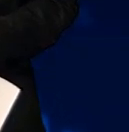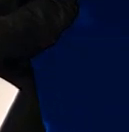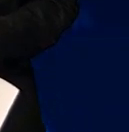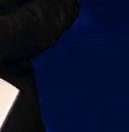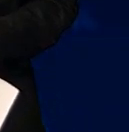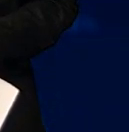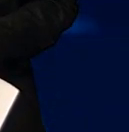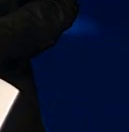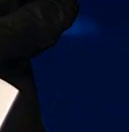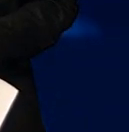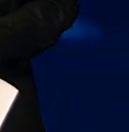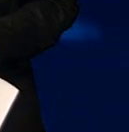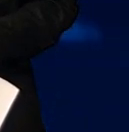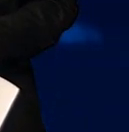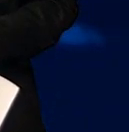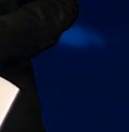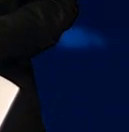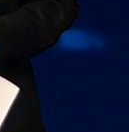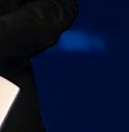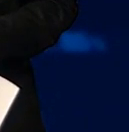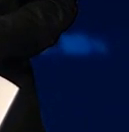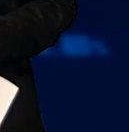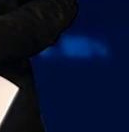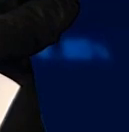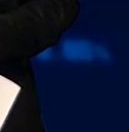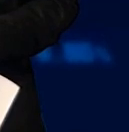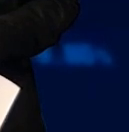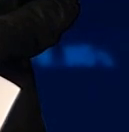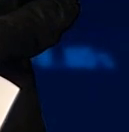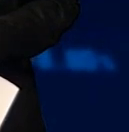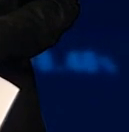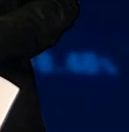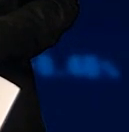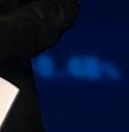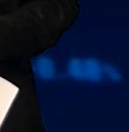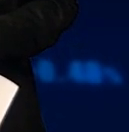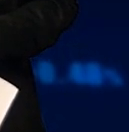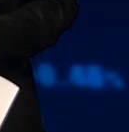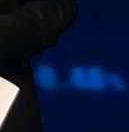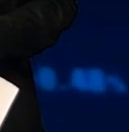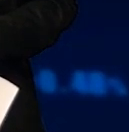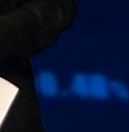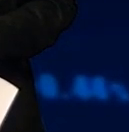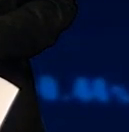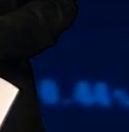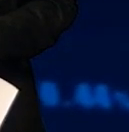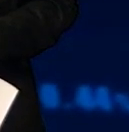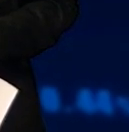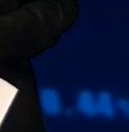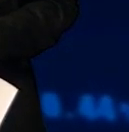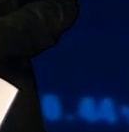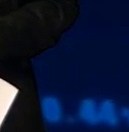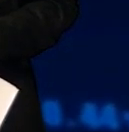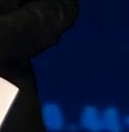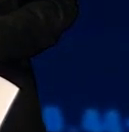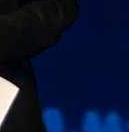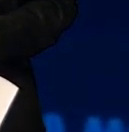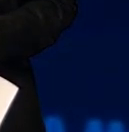oil today, finishing at $64.10 a barrel. Gold made double-digit gains, closing at